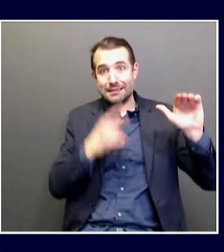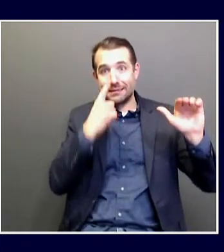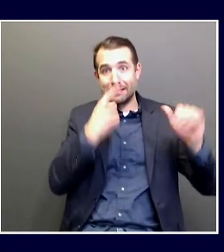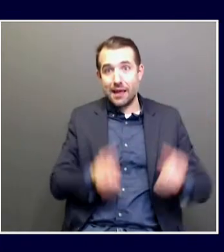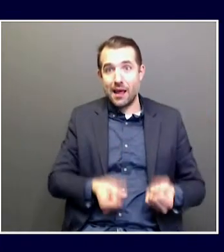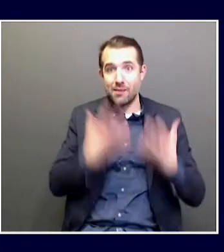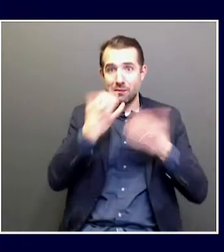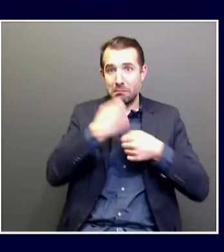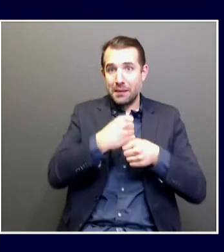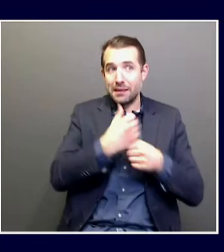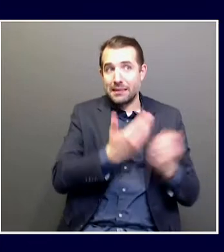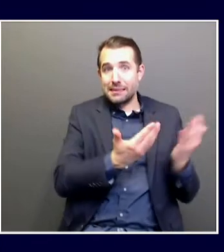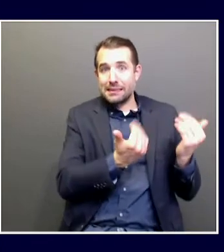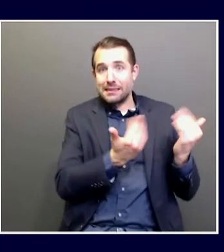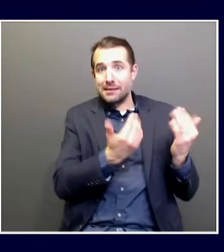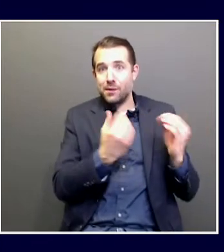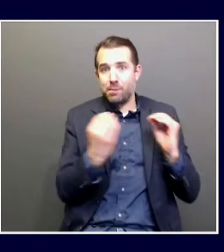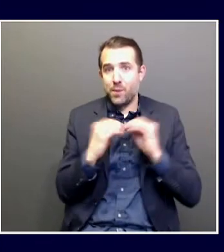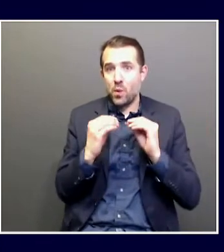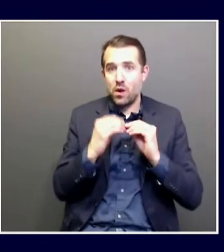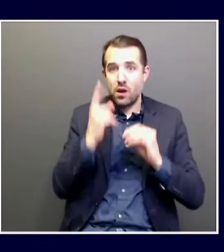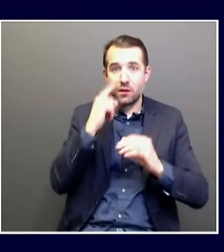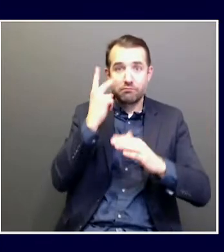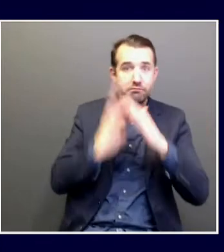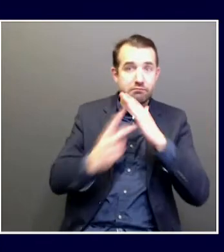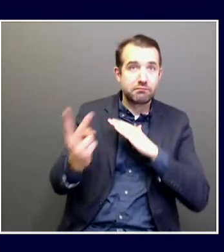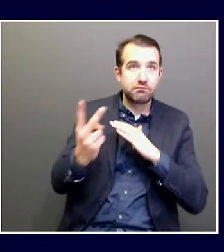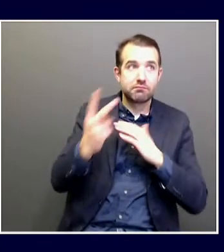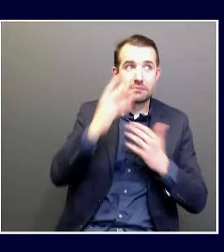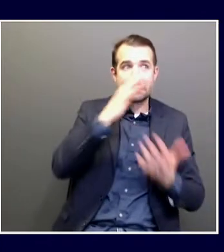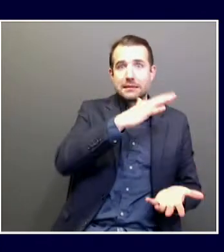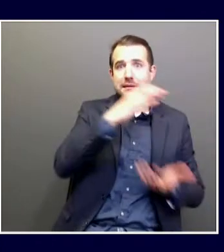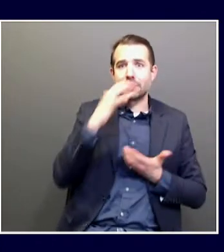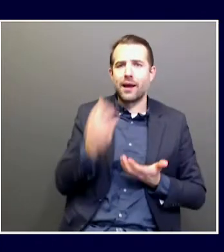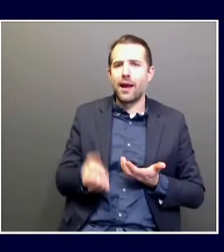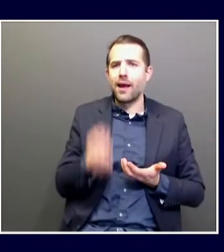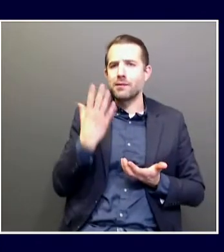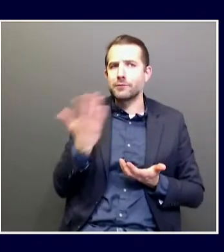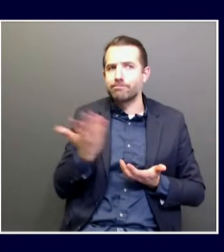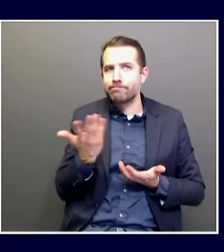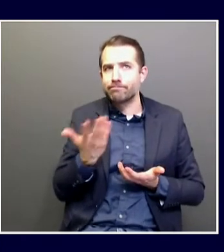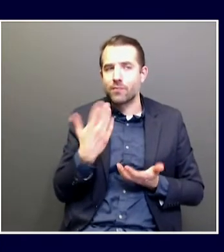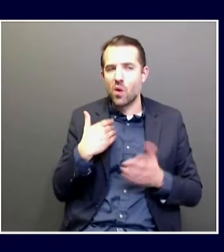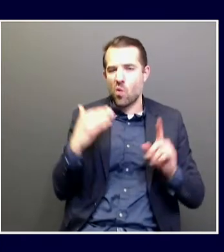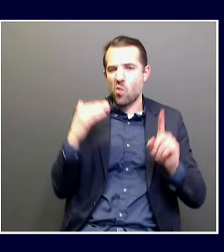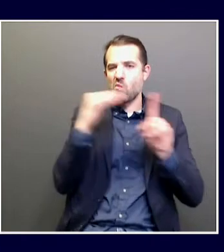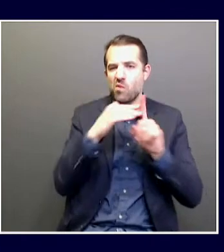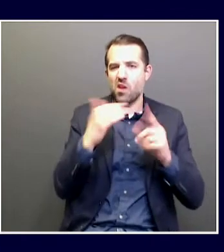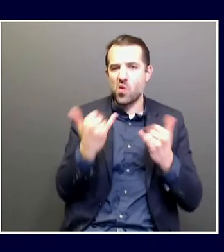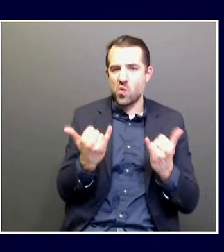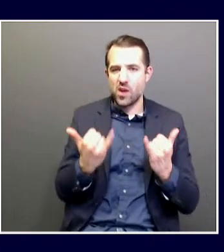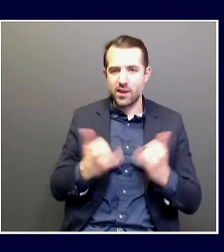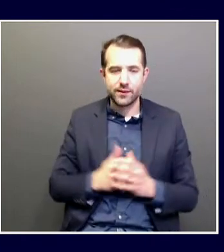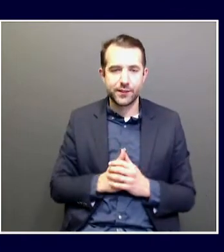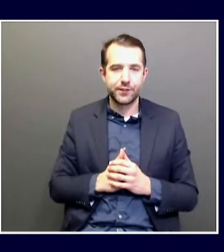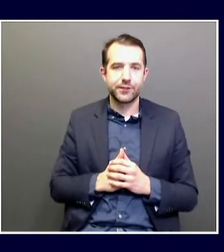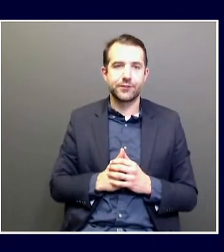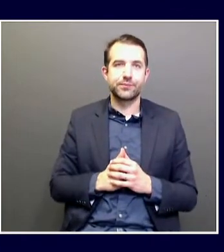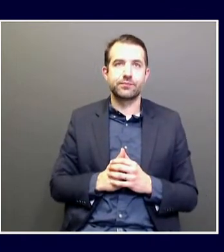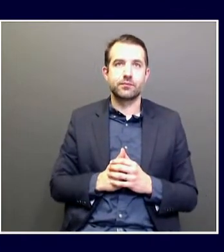as to help us get projections of what the supply of this one drug will look like. And when you say short supply,